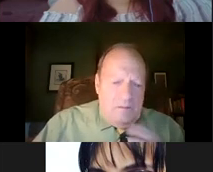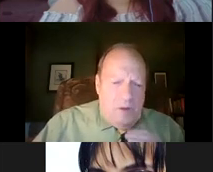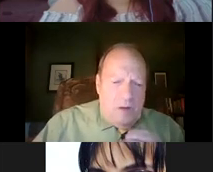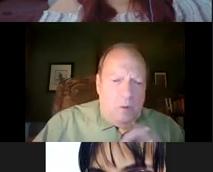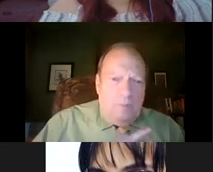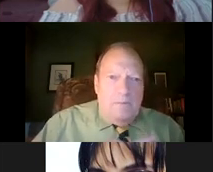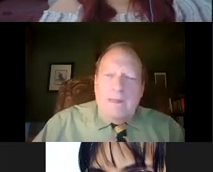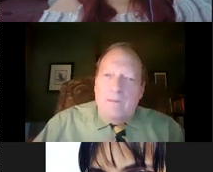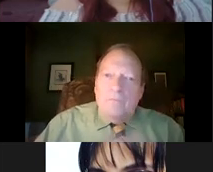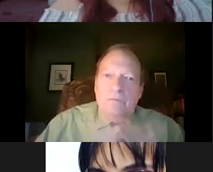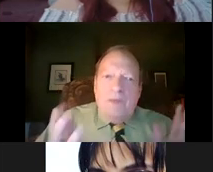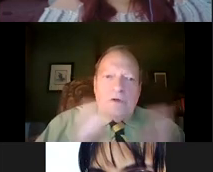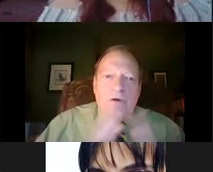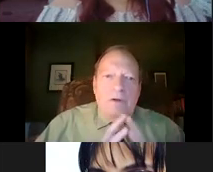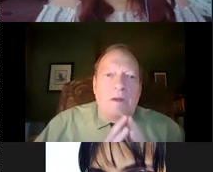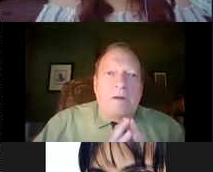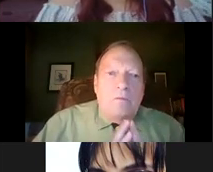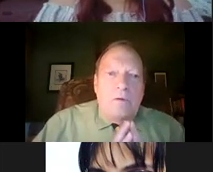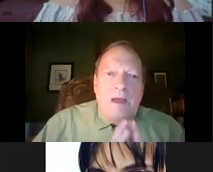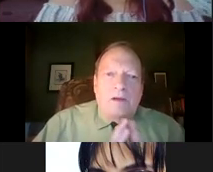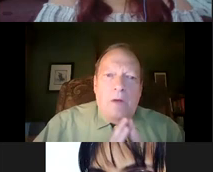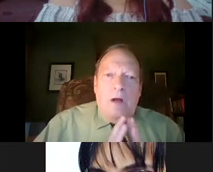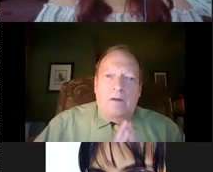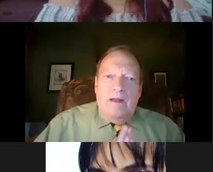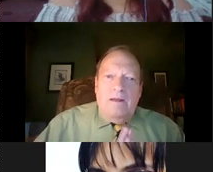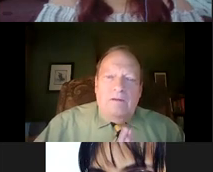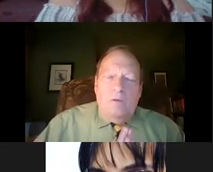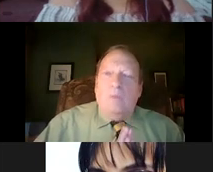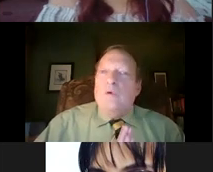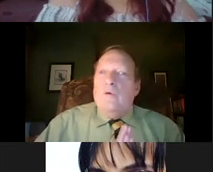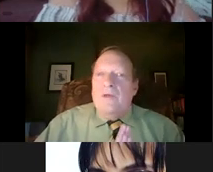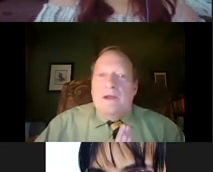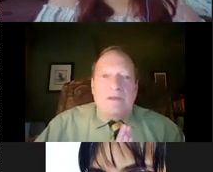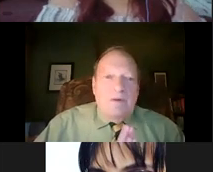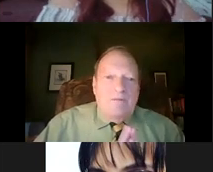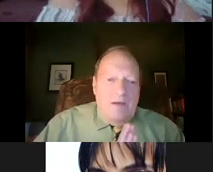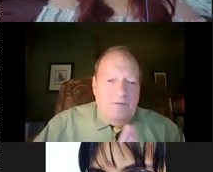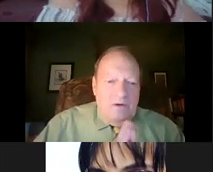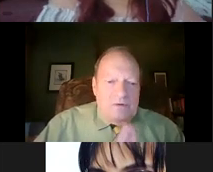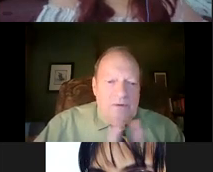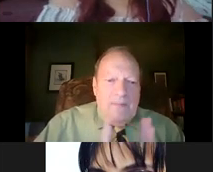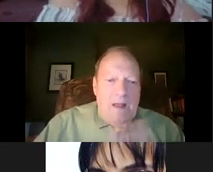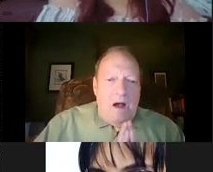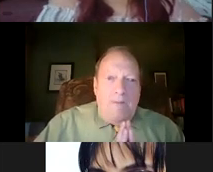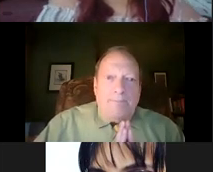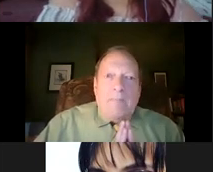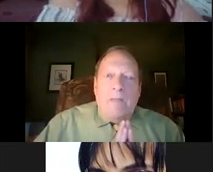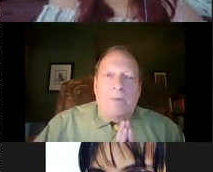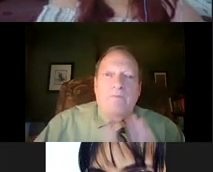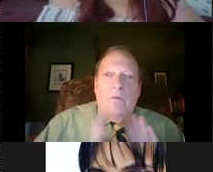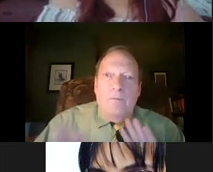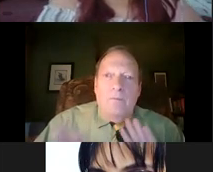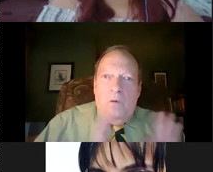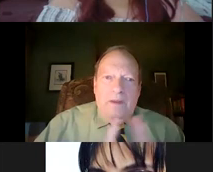And Brockport would basically remain a normal school for the next 75 years.